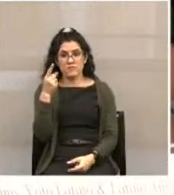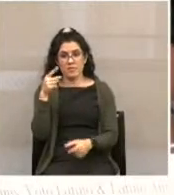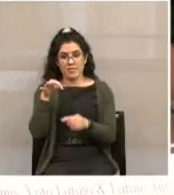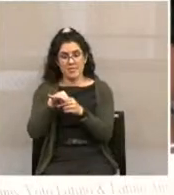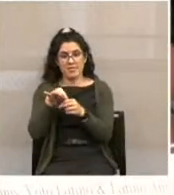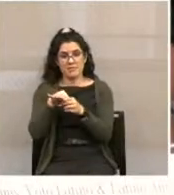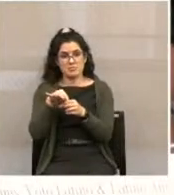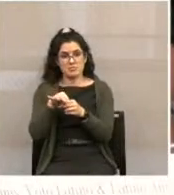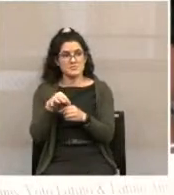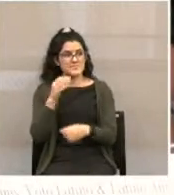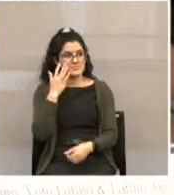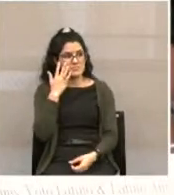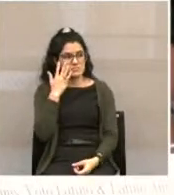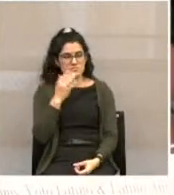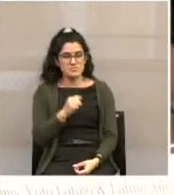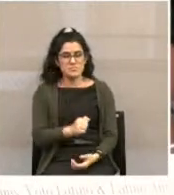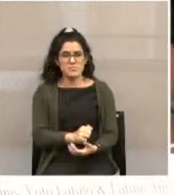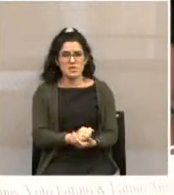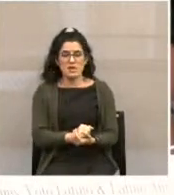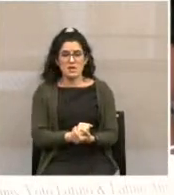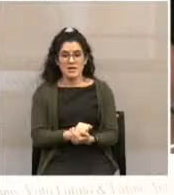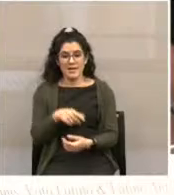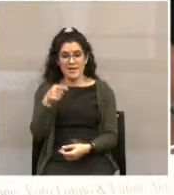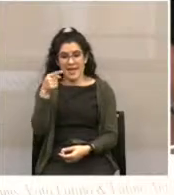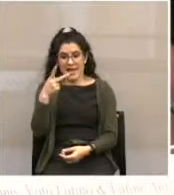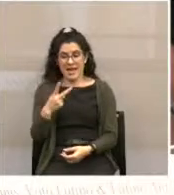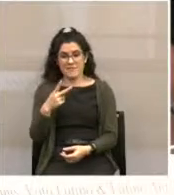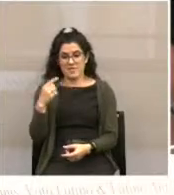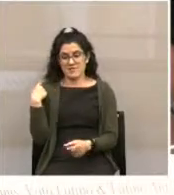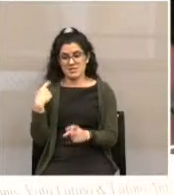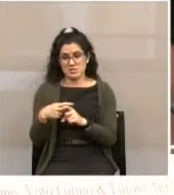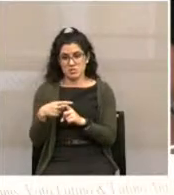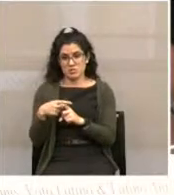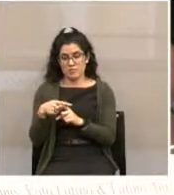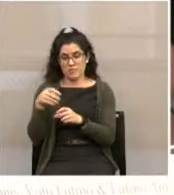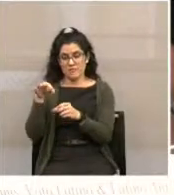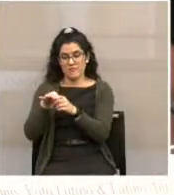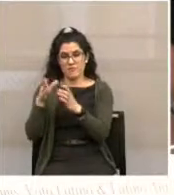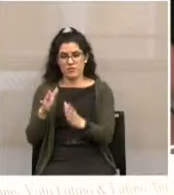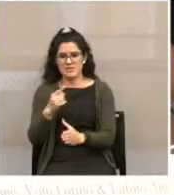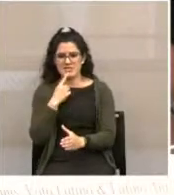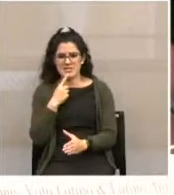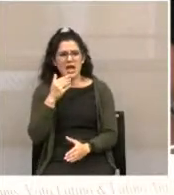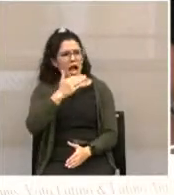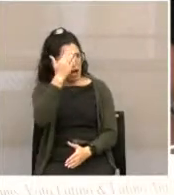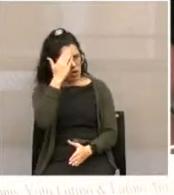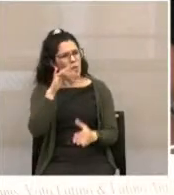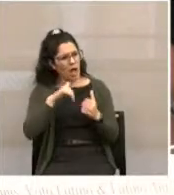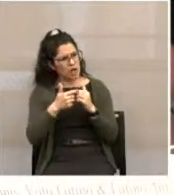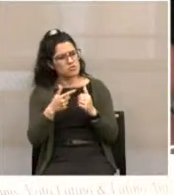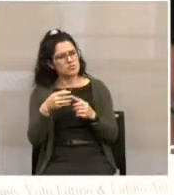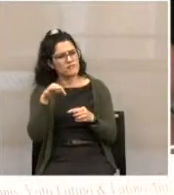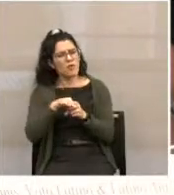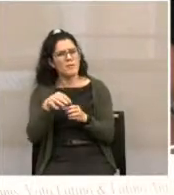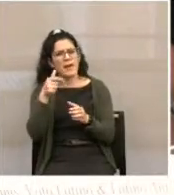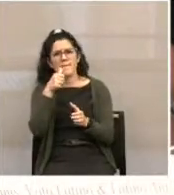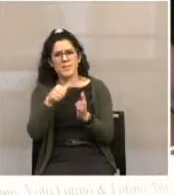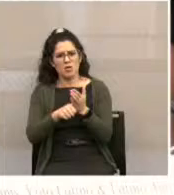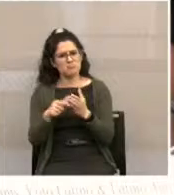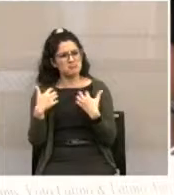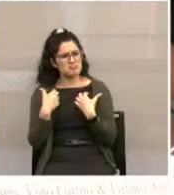and just half of Latino voters at the time said they knew how to vote by mail or had confidence in voting by